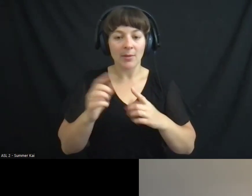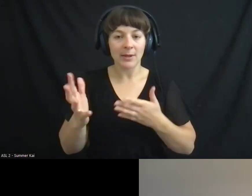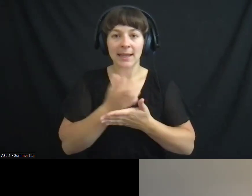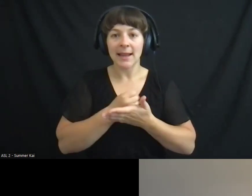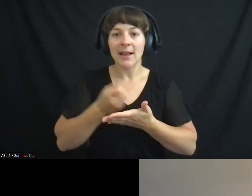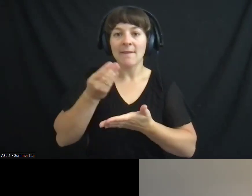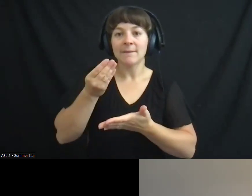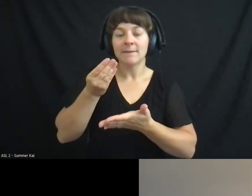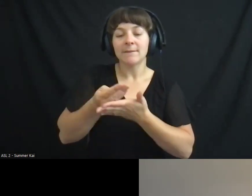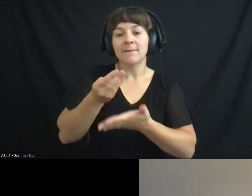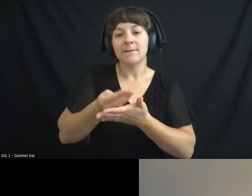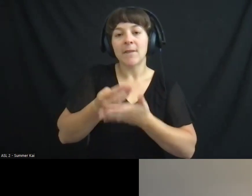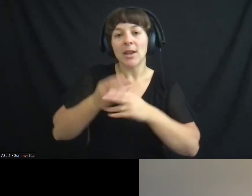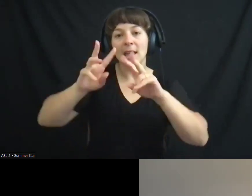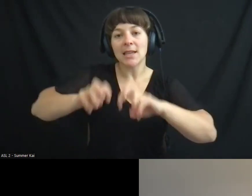assessment of